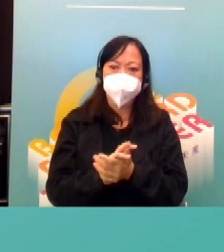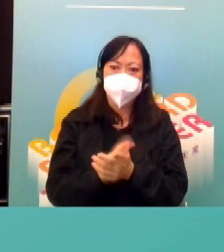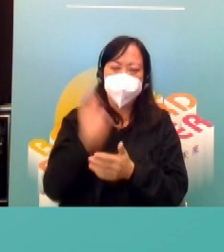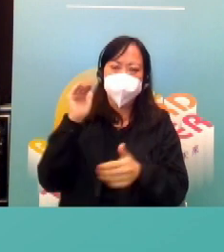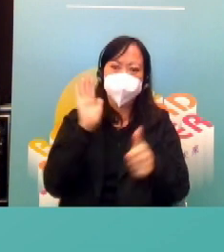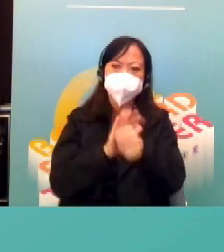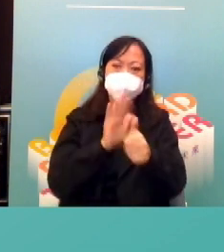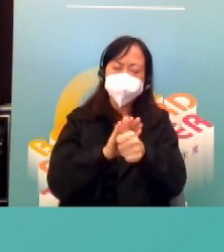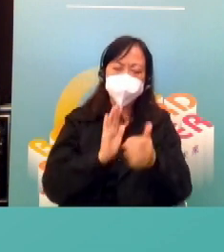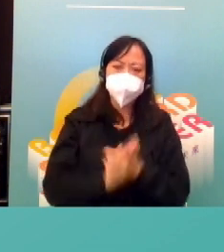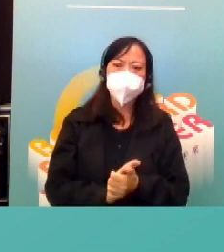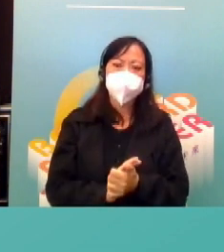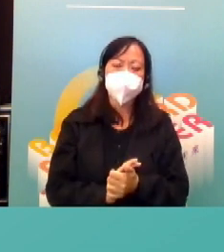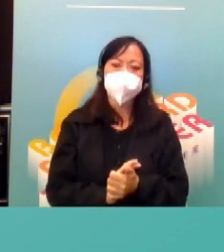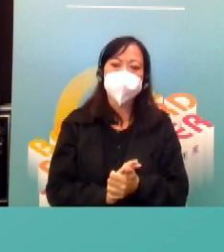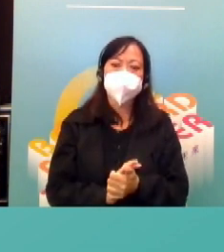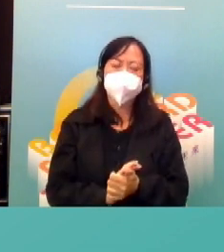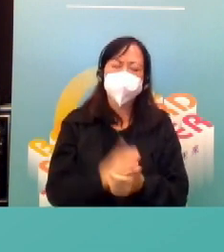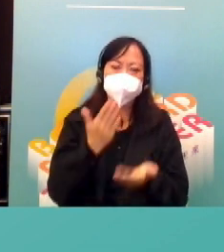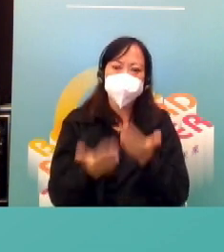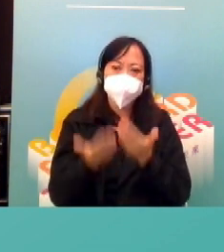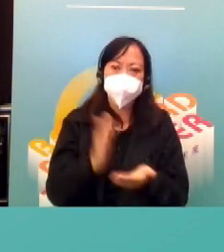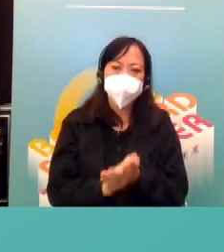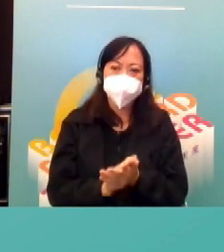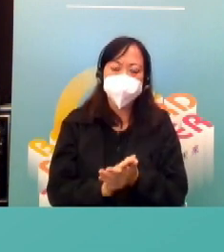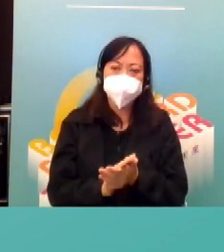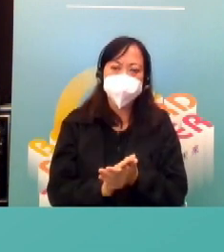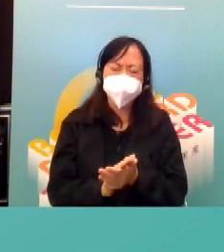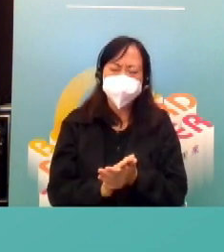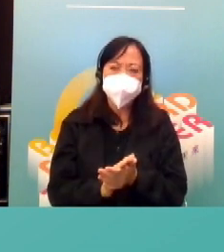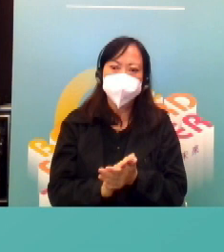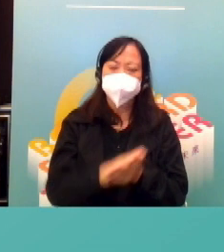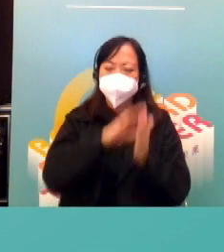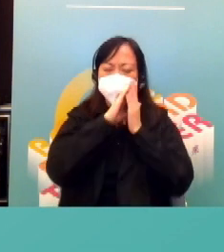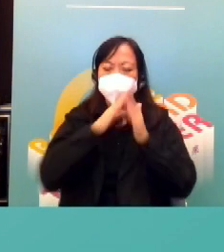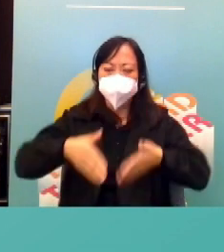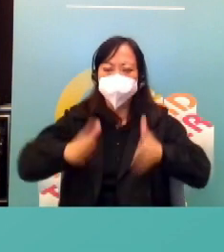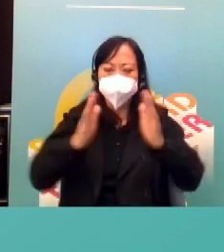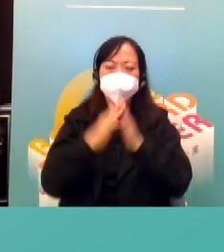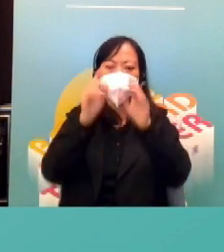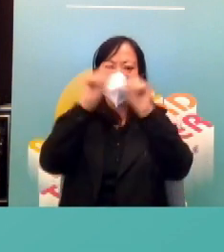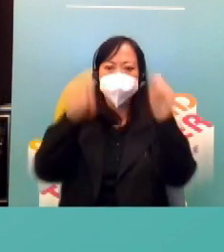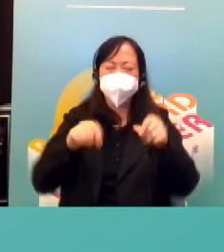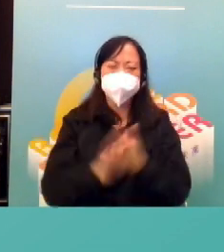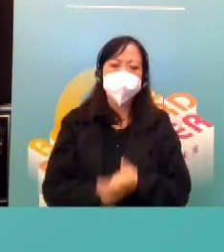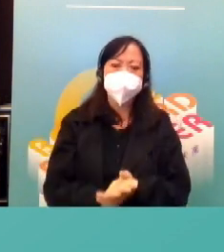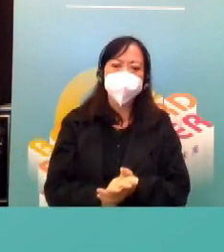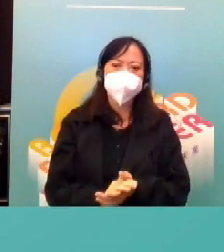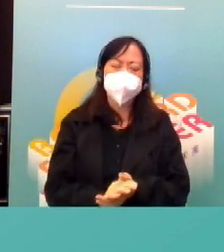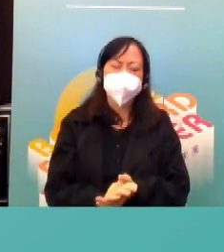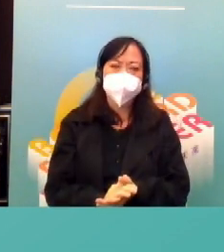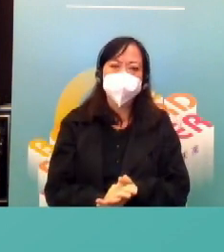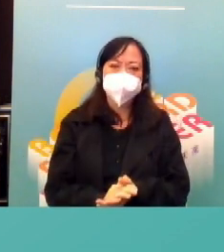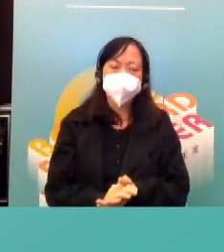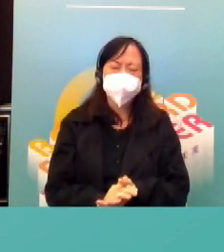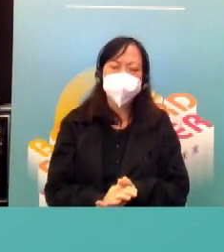tackling homelessness as well. So, this is a bit of an example of how we have found that the outcomes-based contract structure